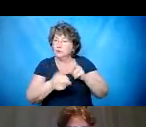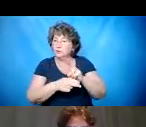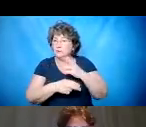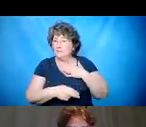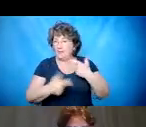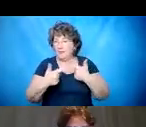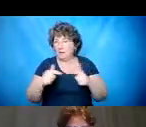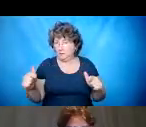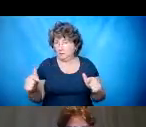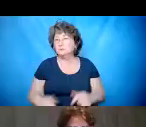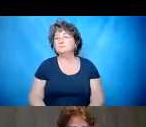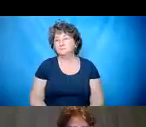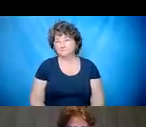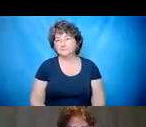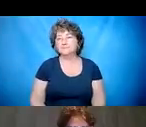concerns.